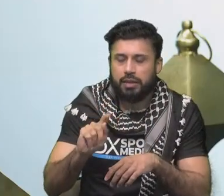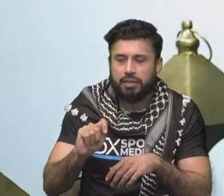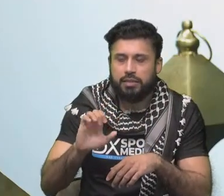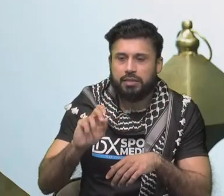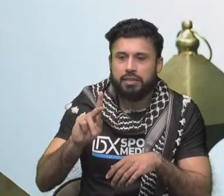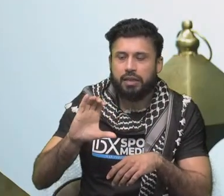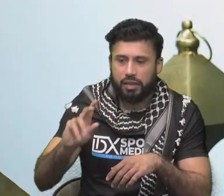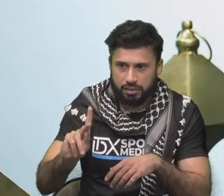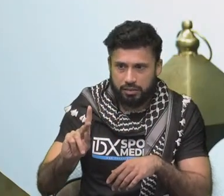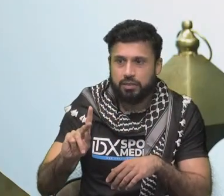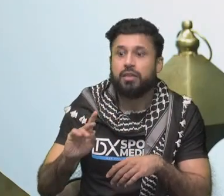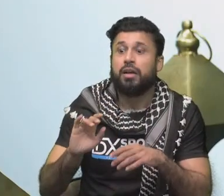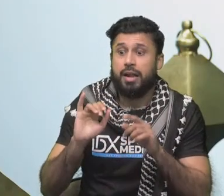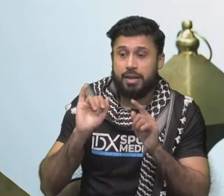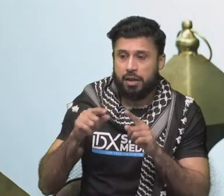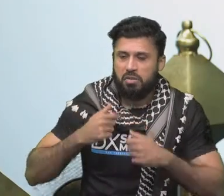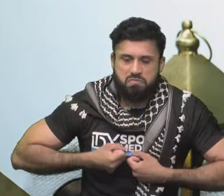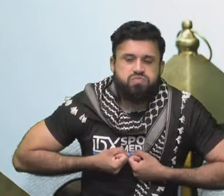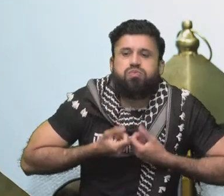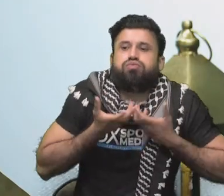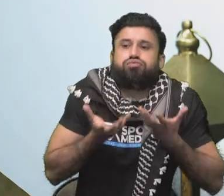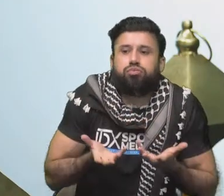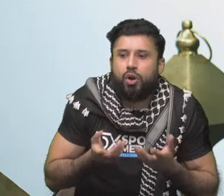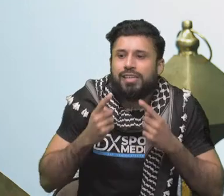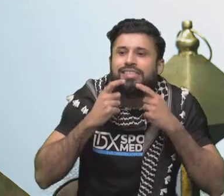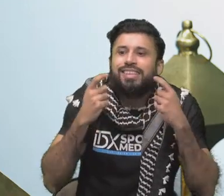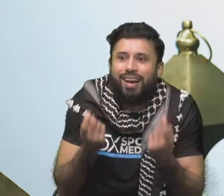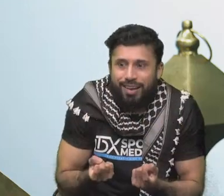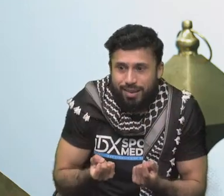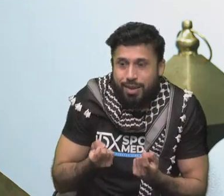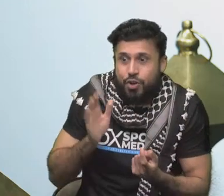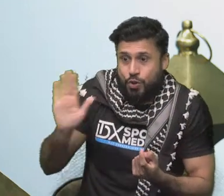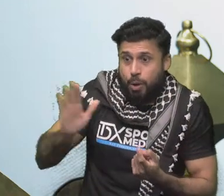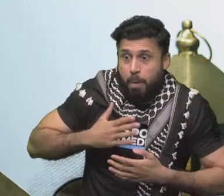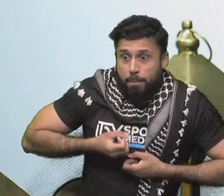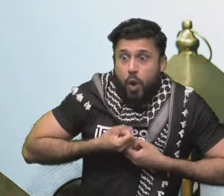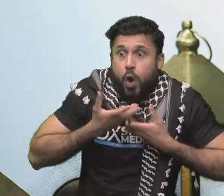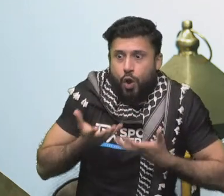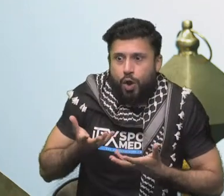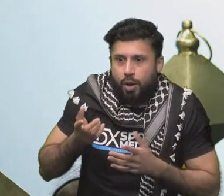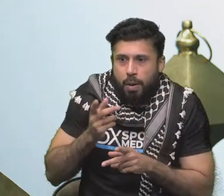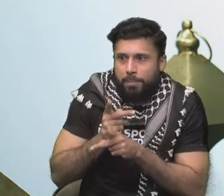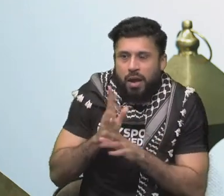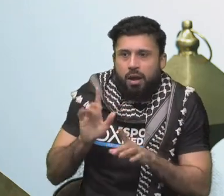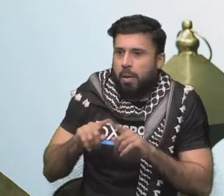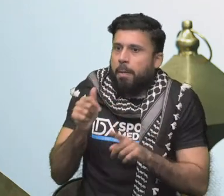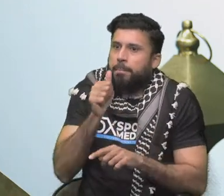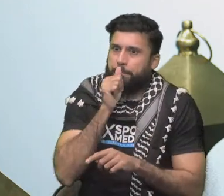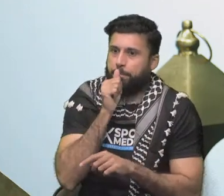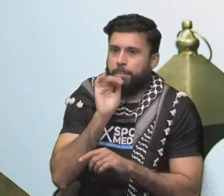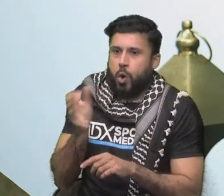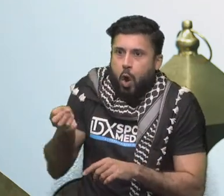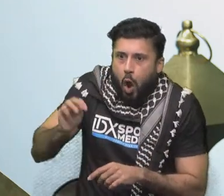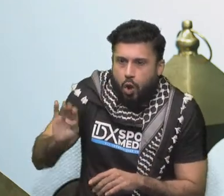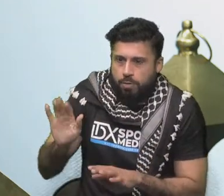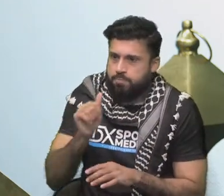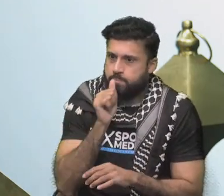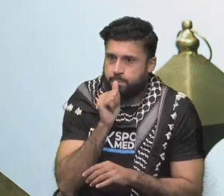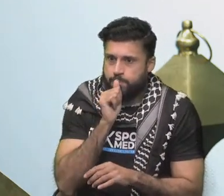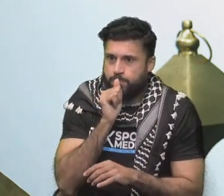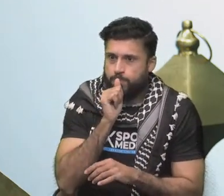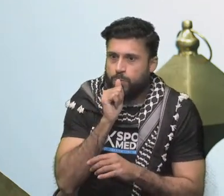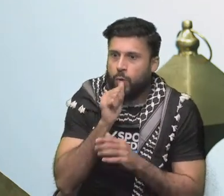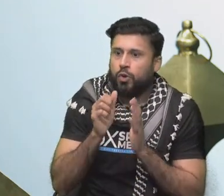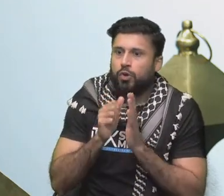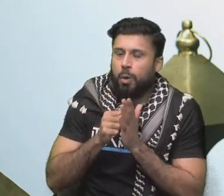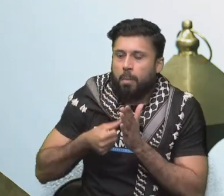bit of a paradigm shift, because I think that's the most helpful way that we can sort of think about this, inshallah. I really want everyone to think